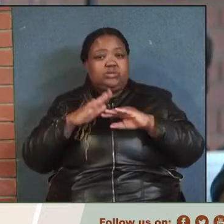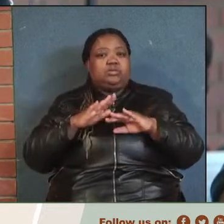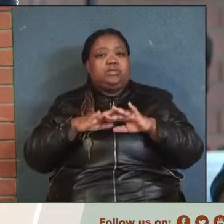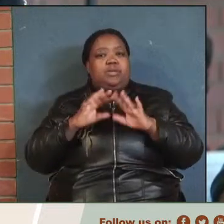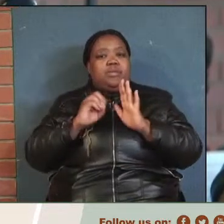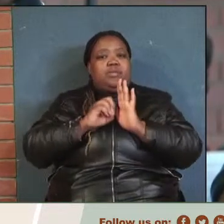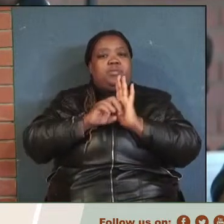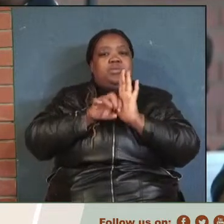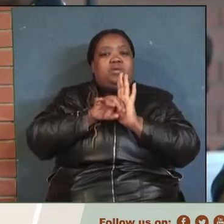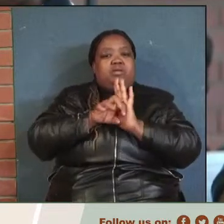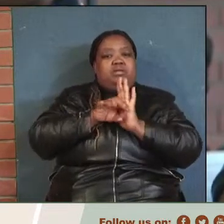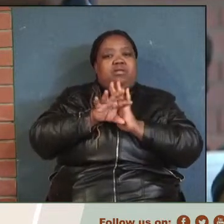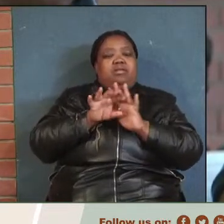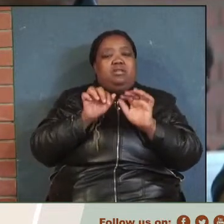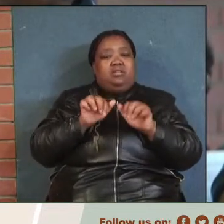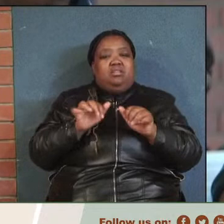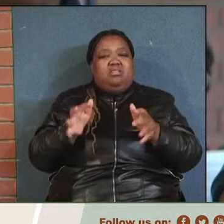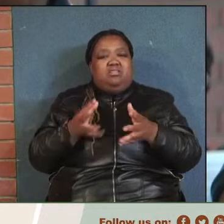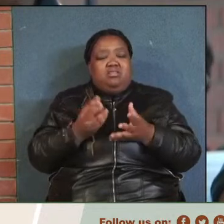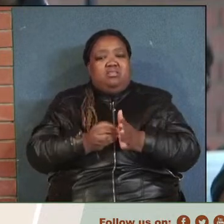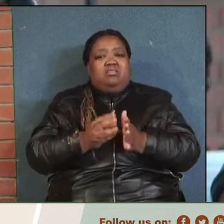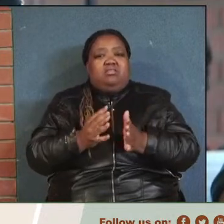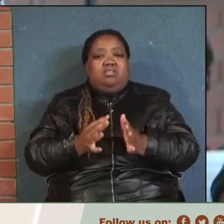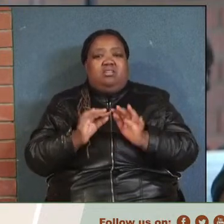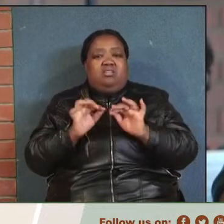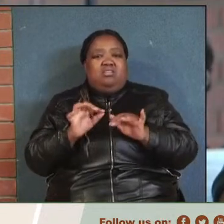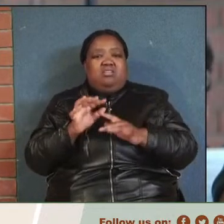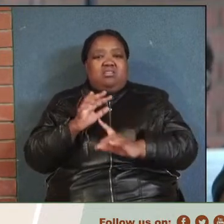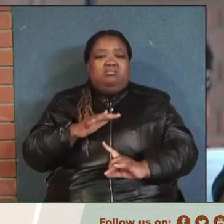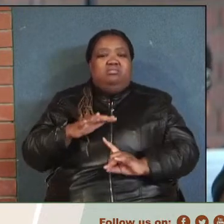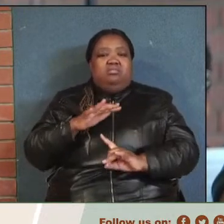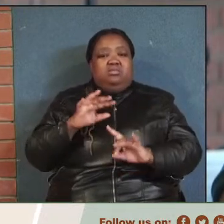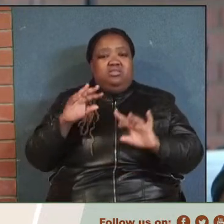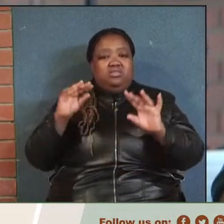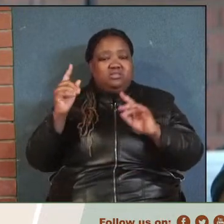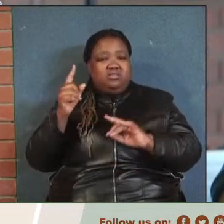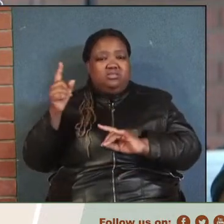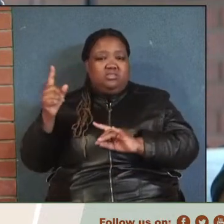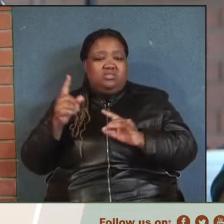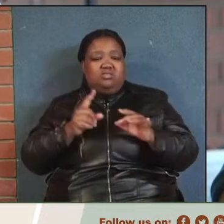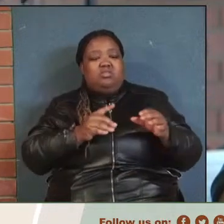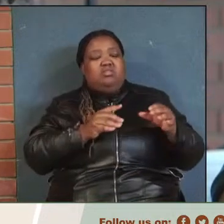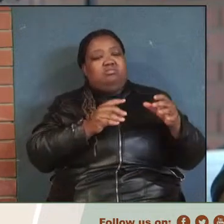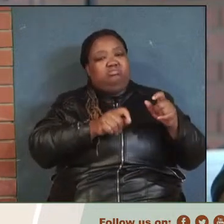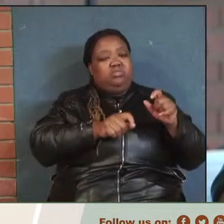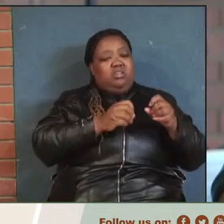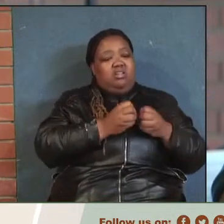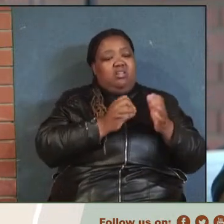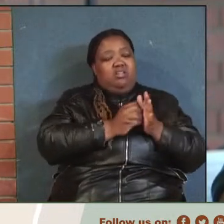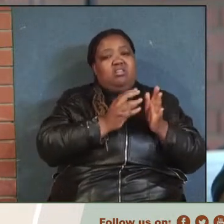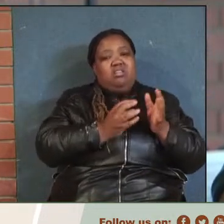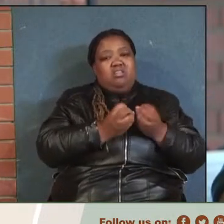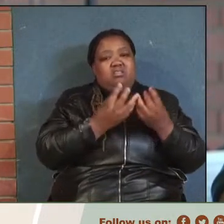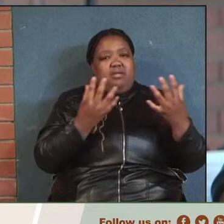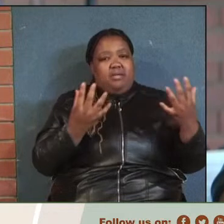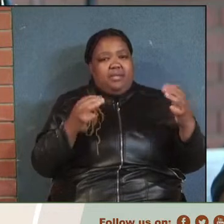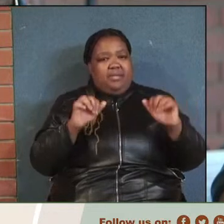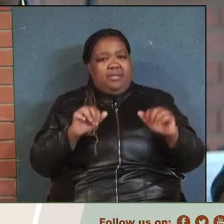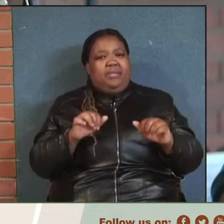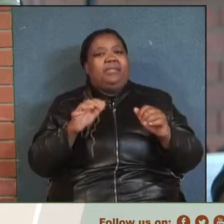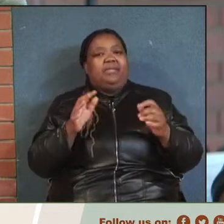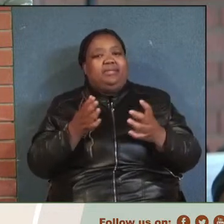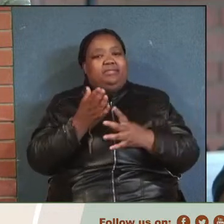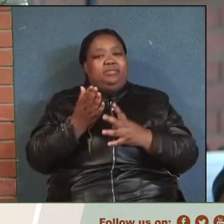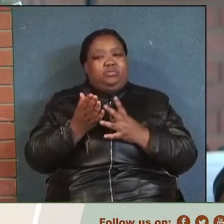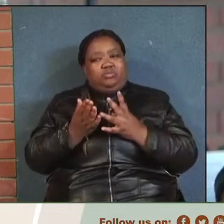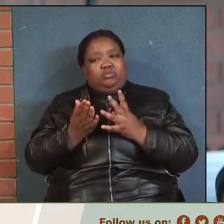and creating a more learner-paced educational environment where the teacher manages multiple groups of learners working on different tasks at the same time. That way, a